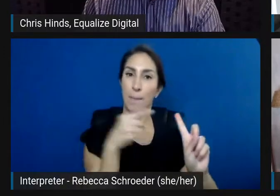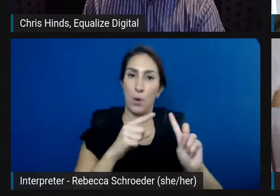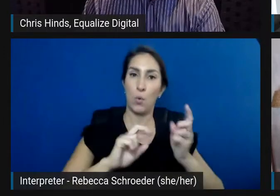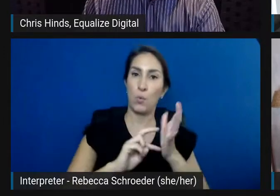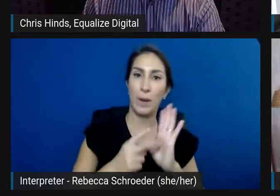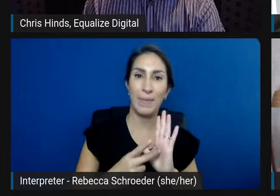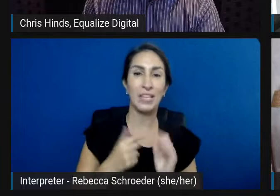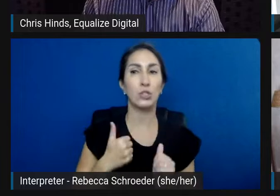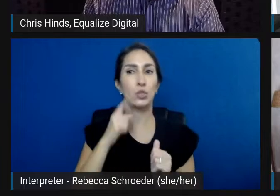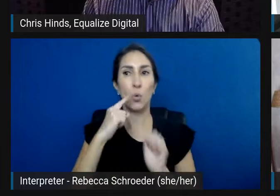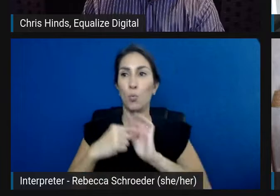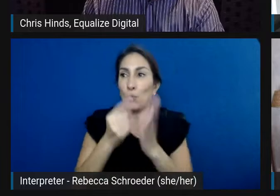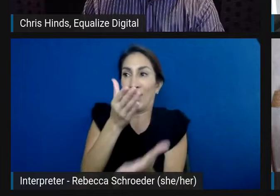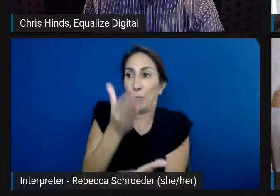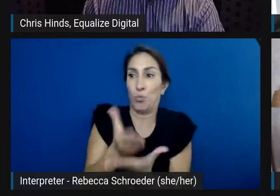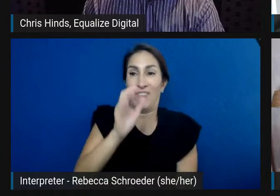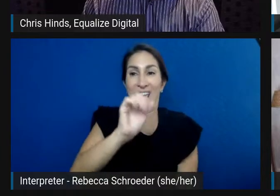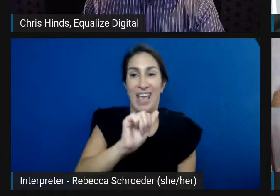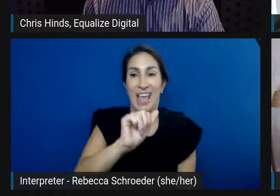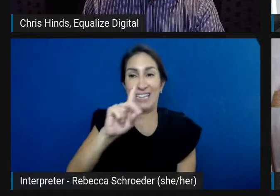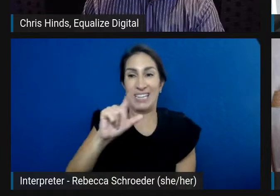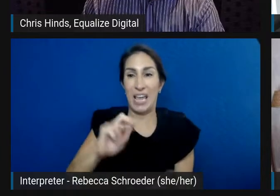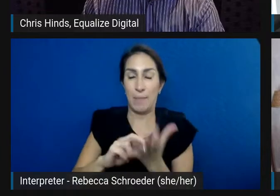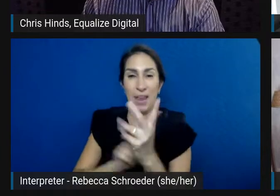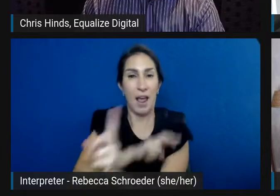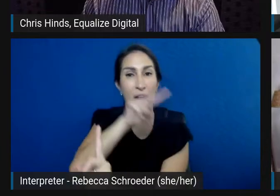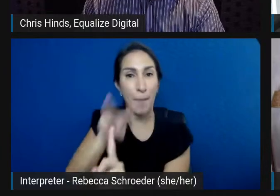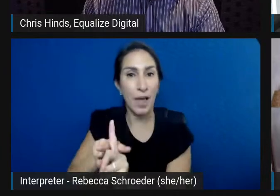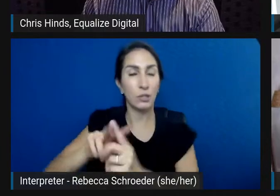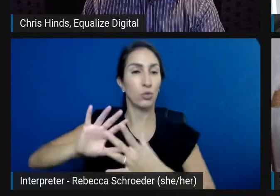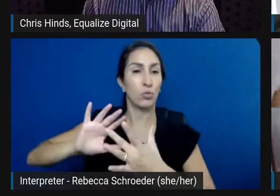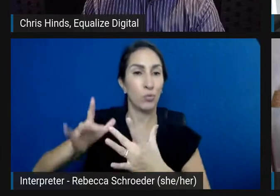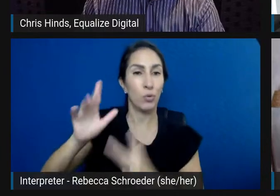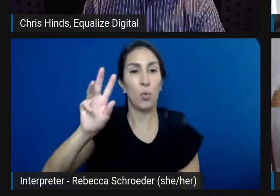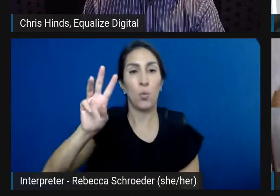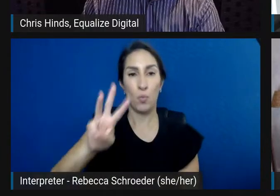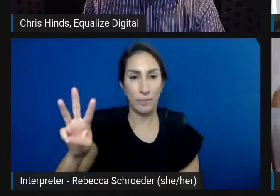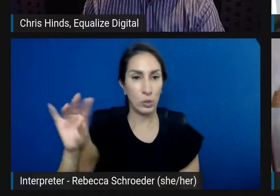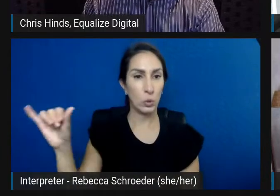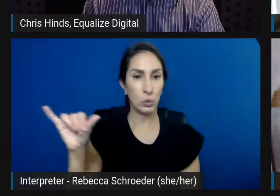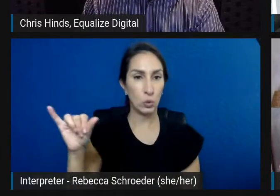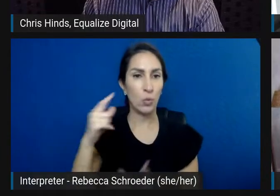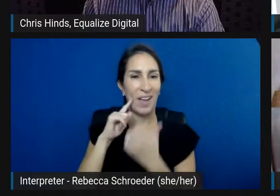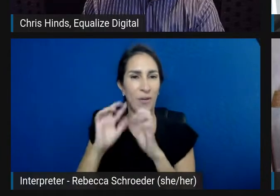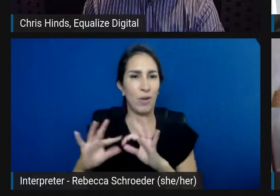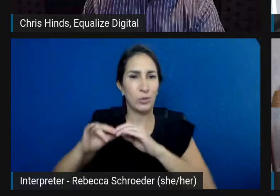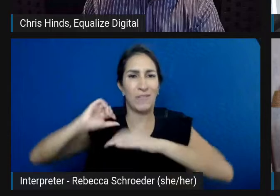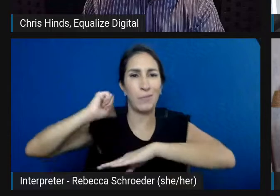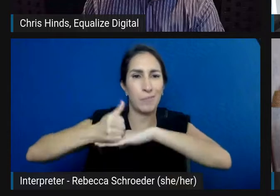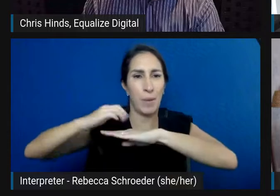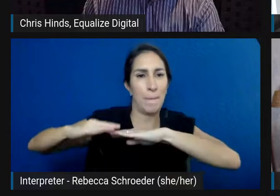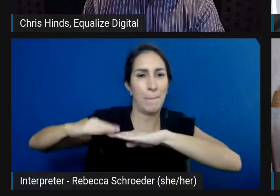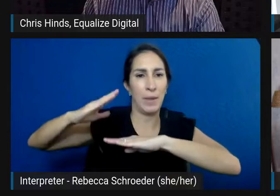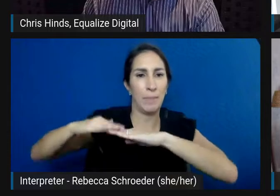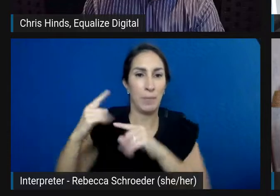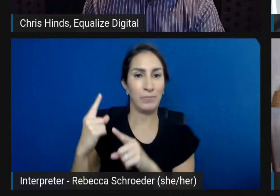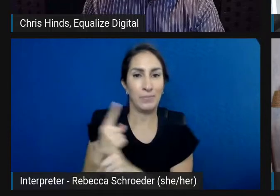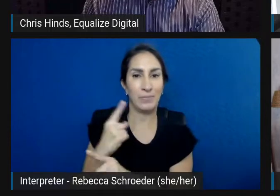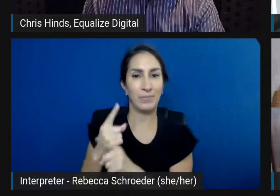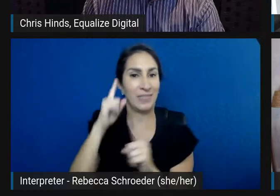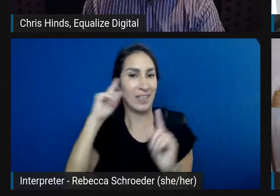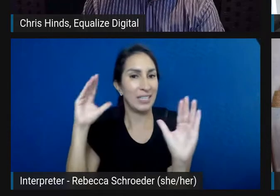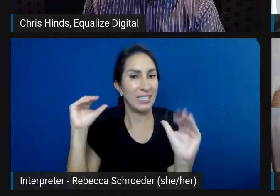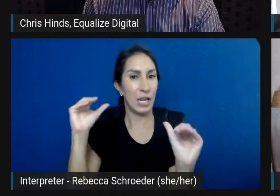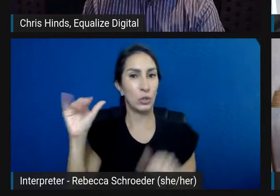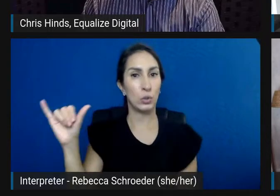websites. And it sounds like they want to maybe apply some actual standards. Like that's something we didn't talk about, but the question of like, well, is